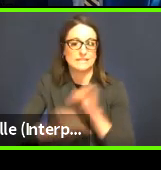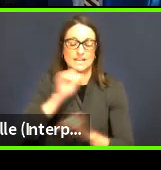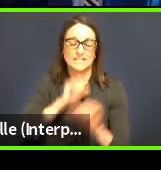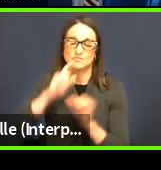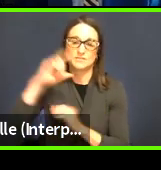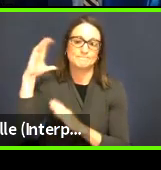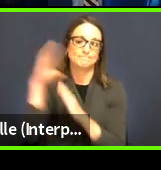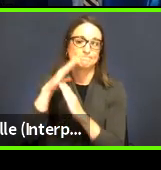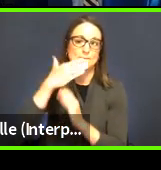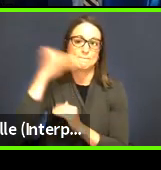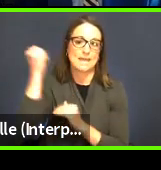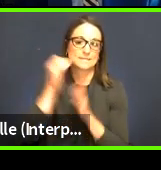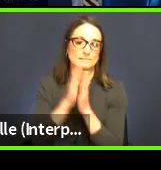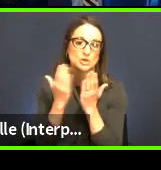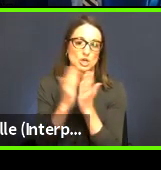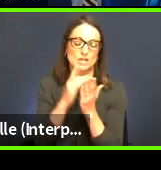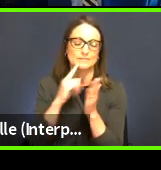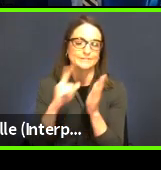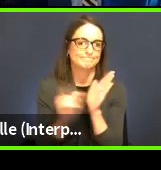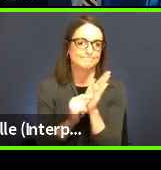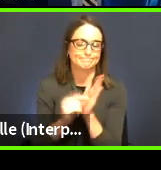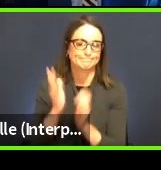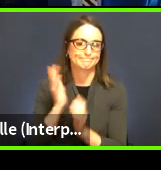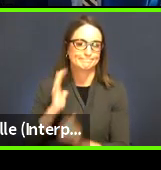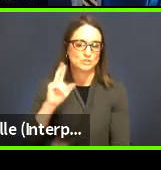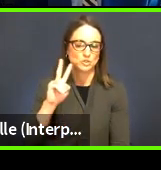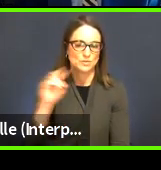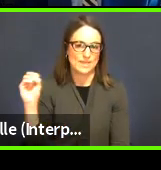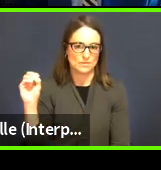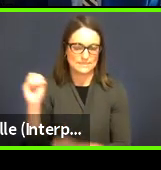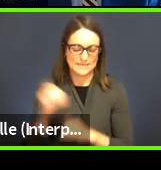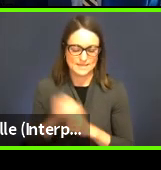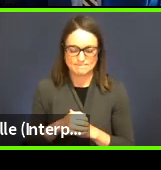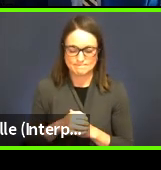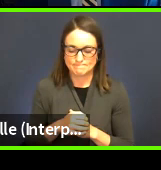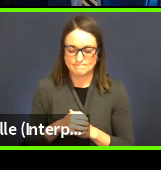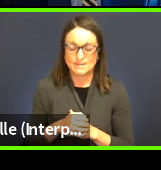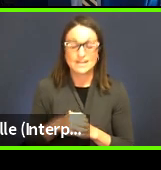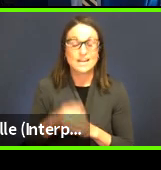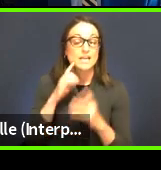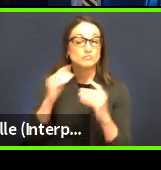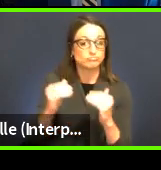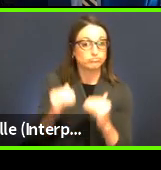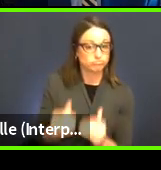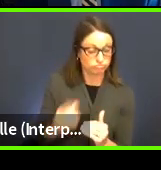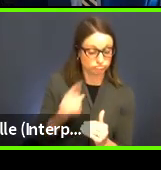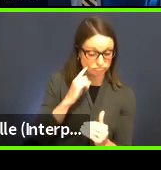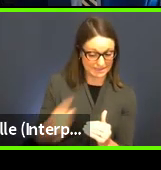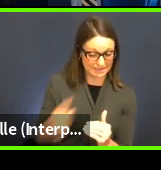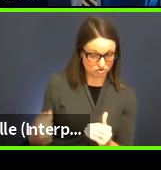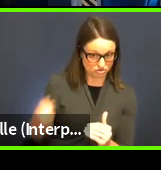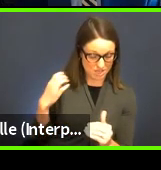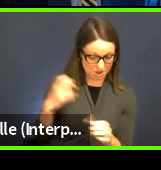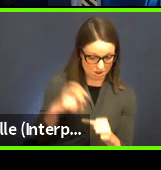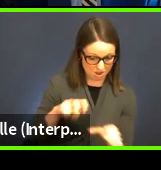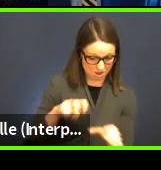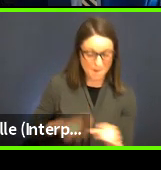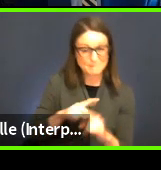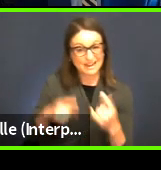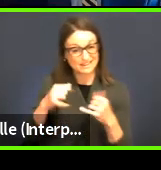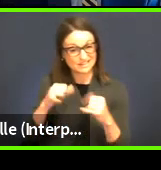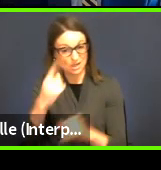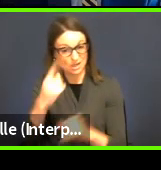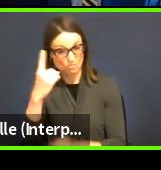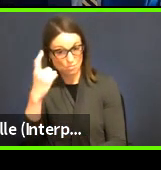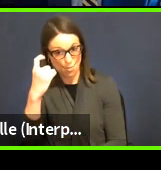published in 2000. And although he's stepping down his chair, Stan still has 1 more year on the Faculty Senate, and we look